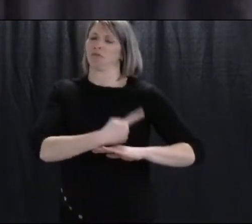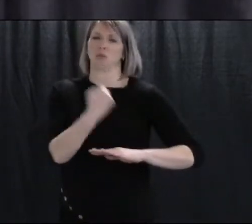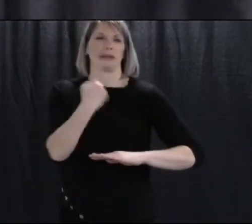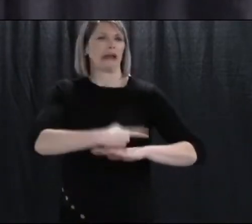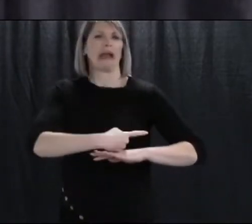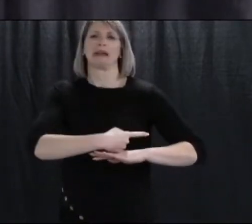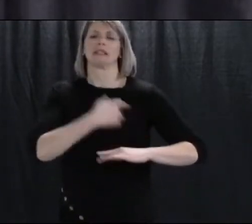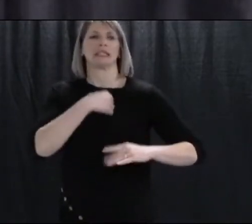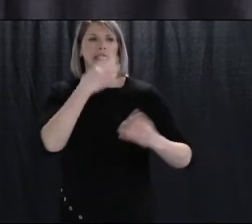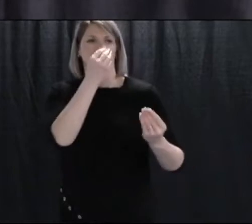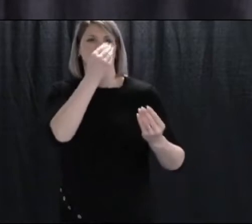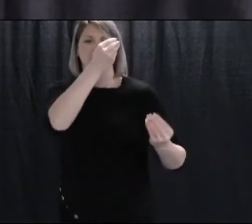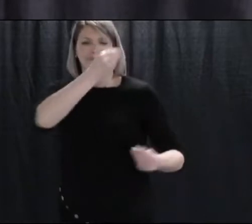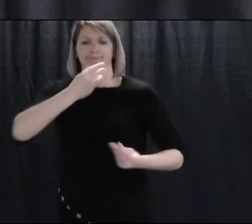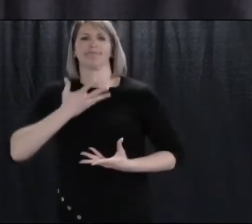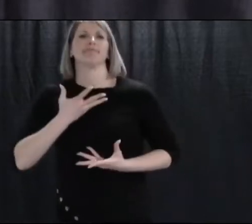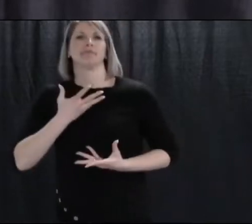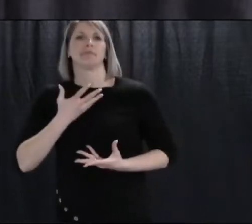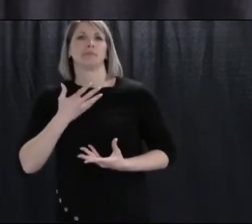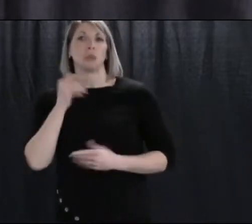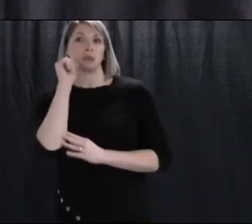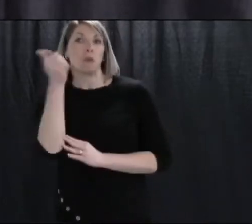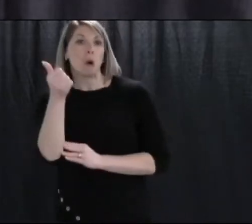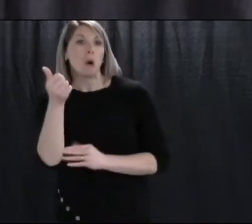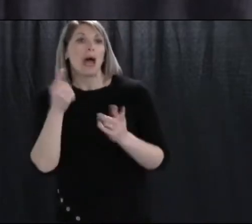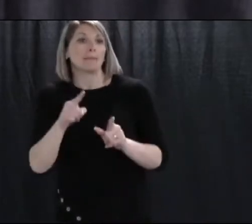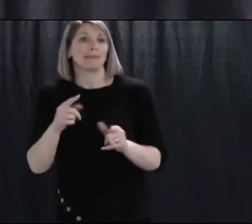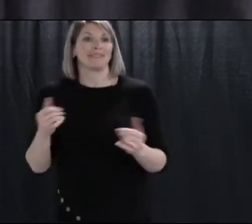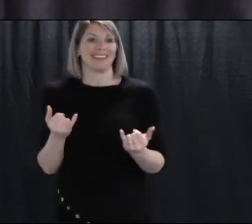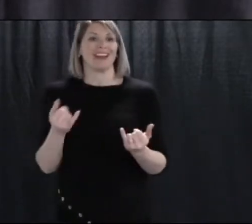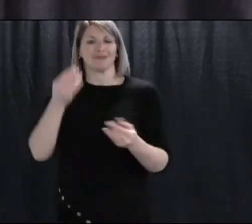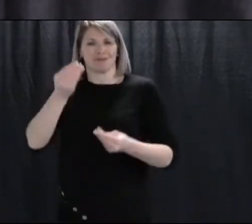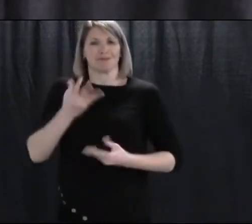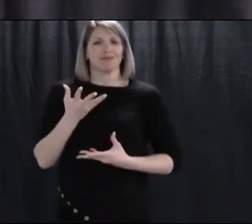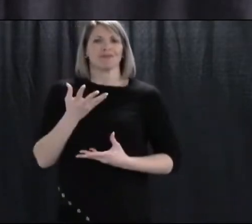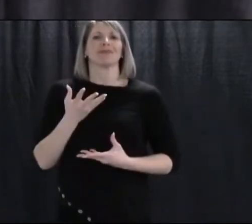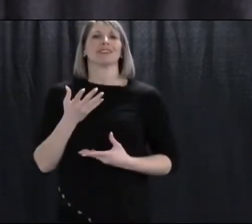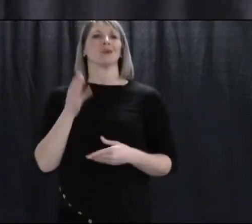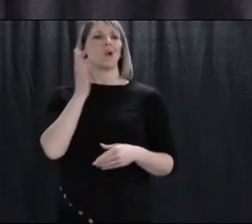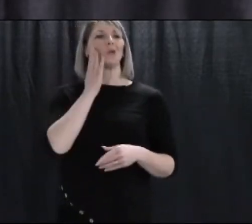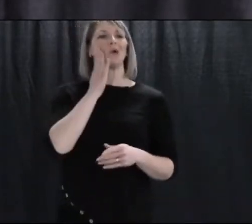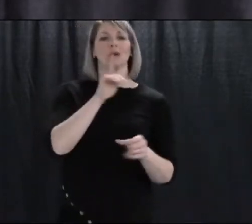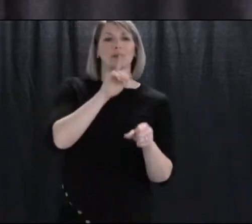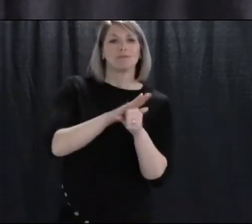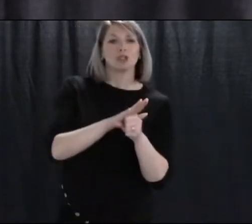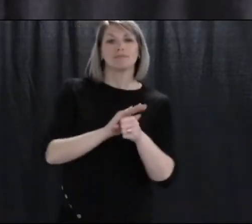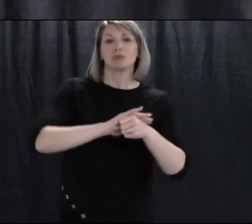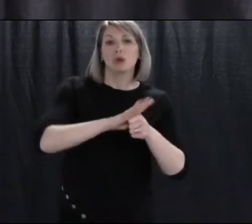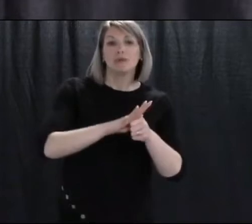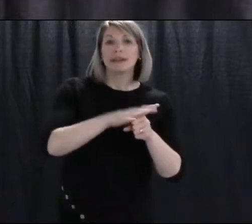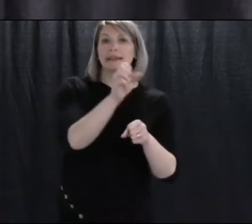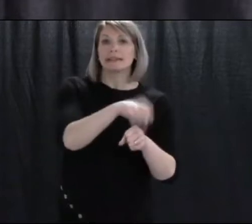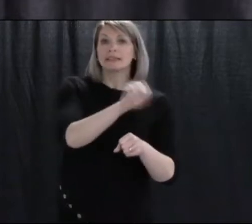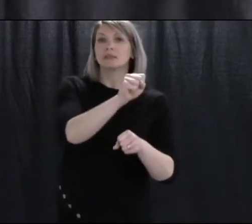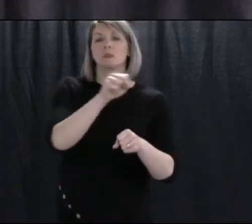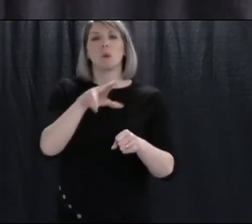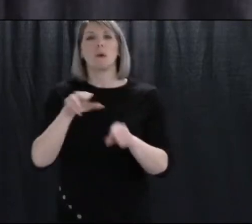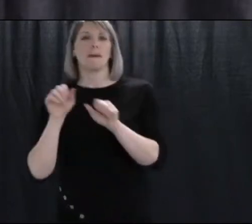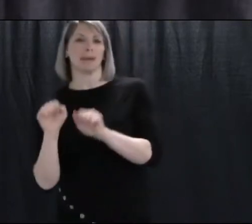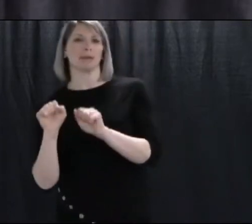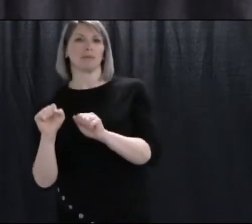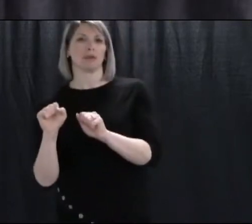report back to know if they're a confirmed negative or presumptive positive. So it's only the number of